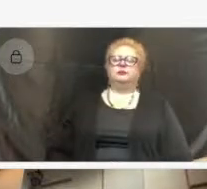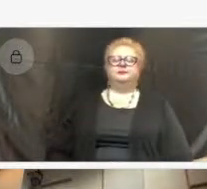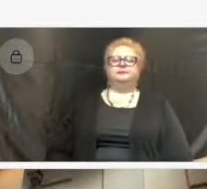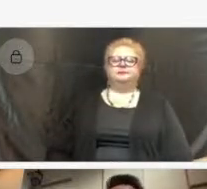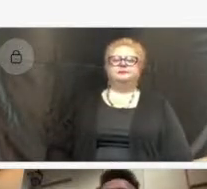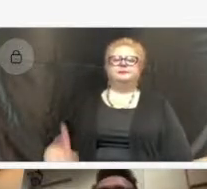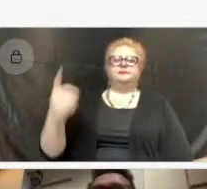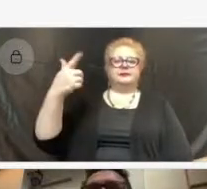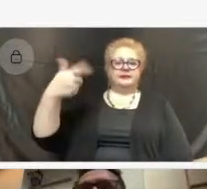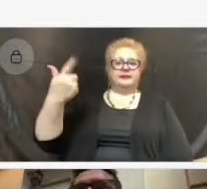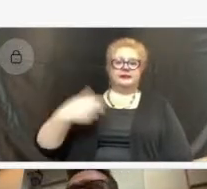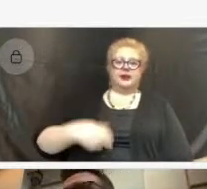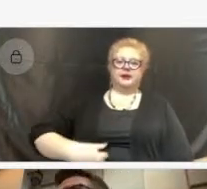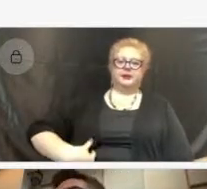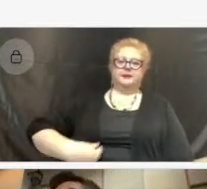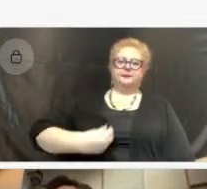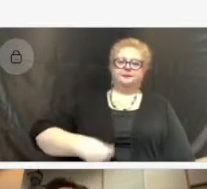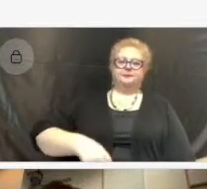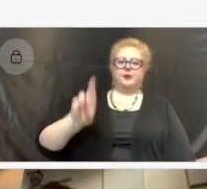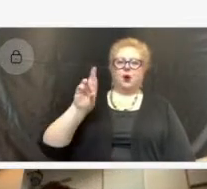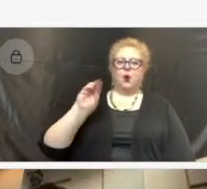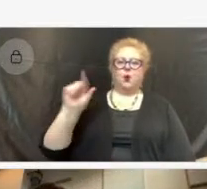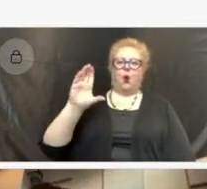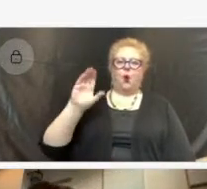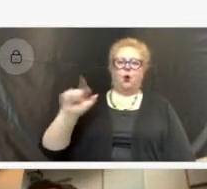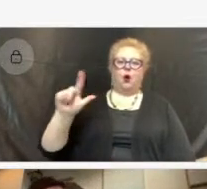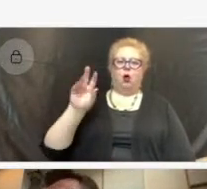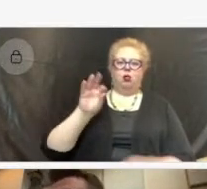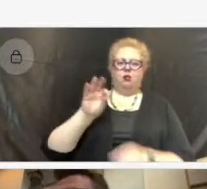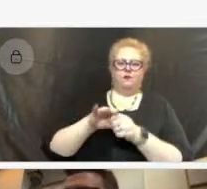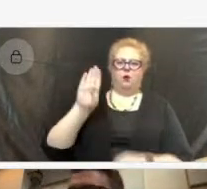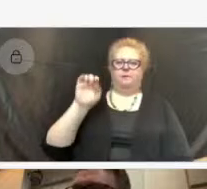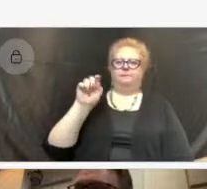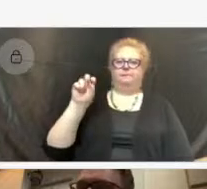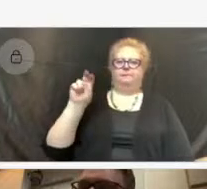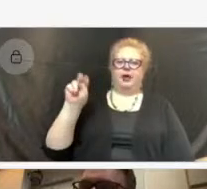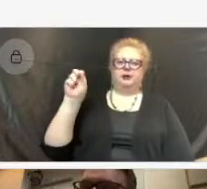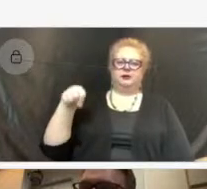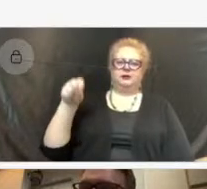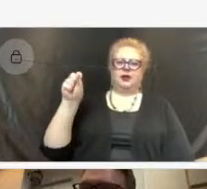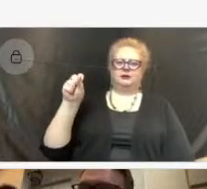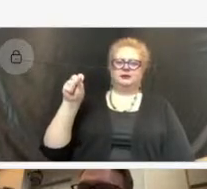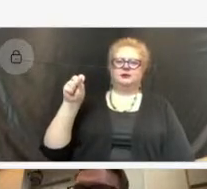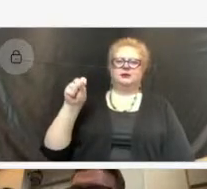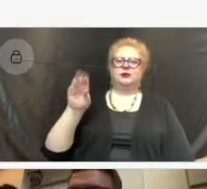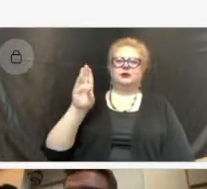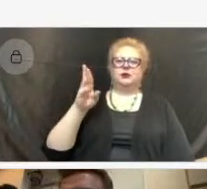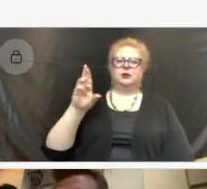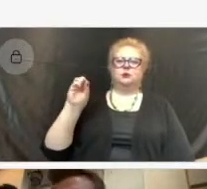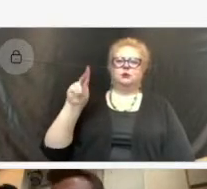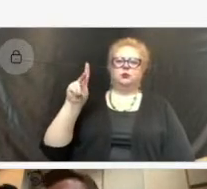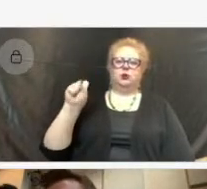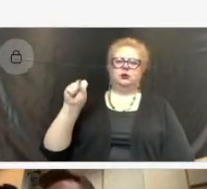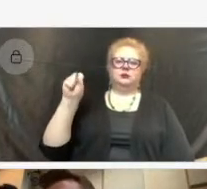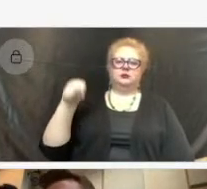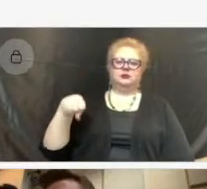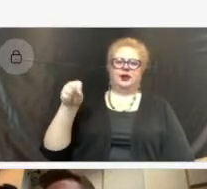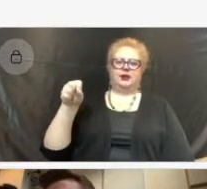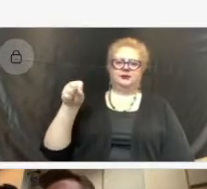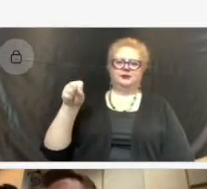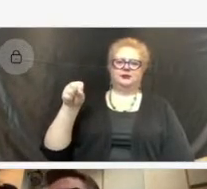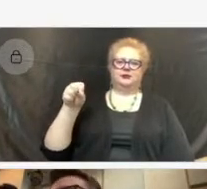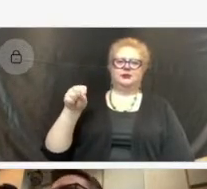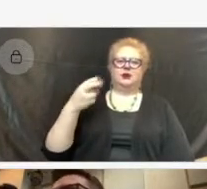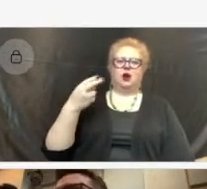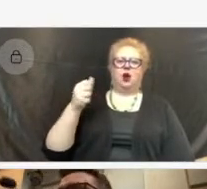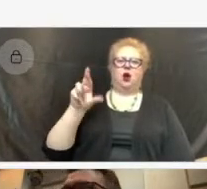Second. May we have a roll call vote, please? Benton, Yes. Brooks, Yes.